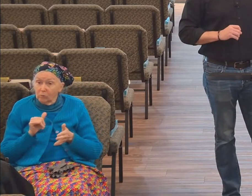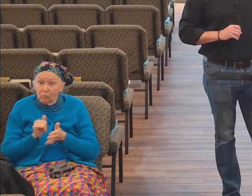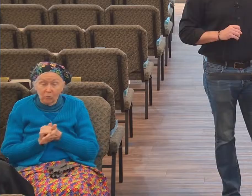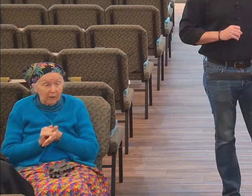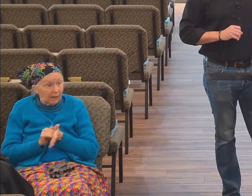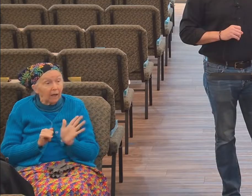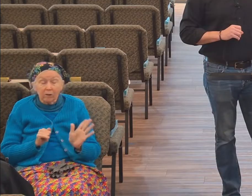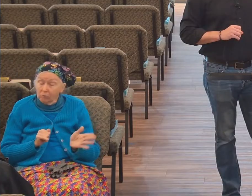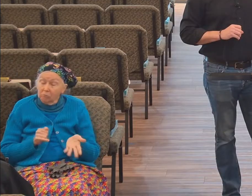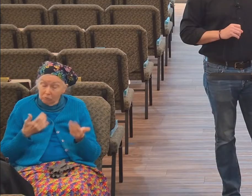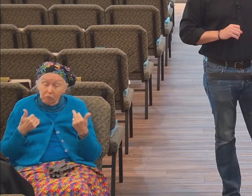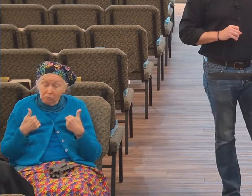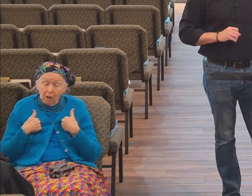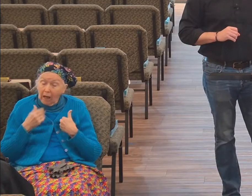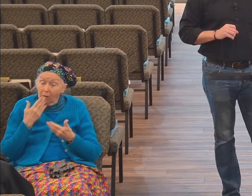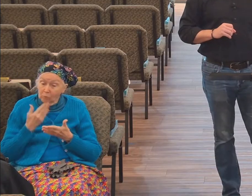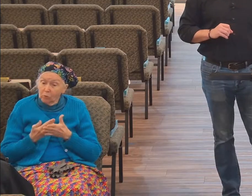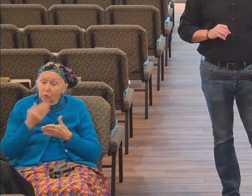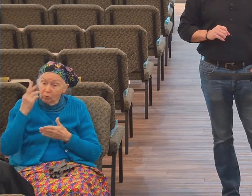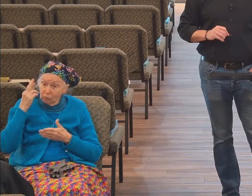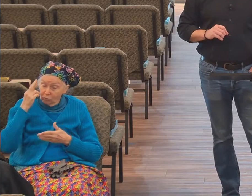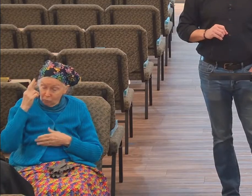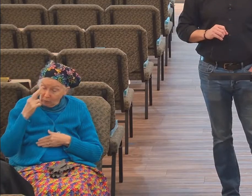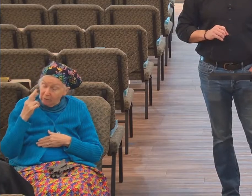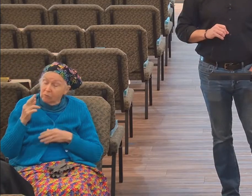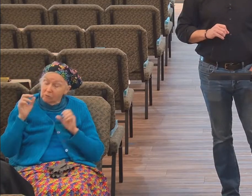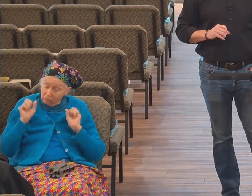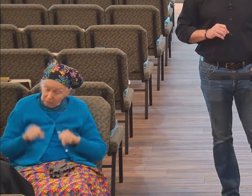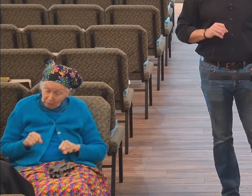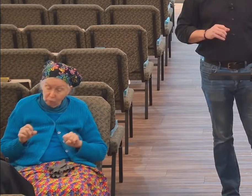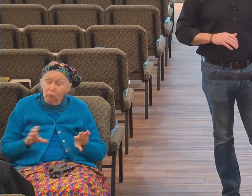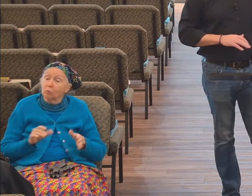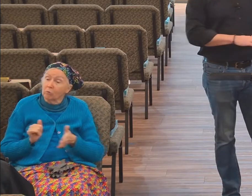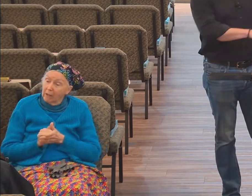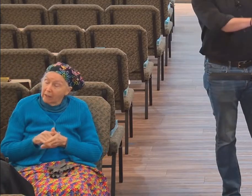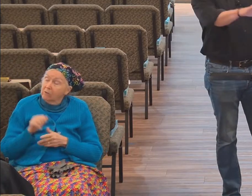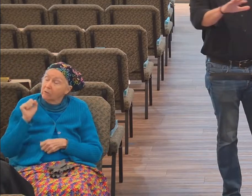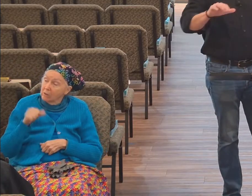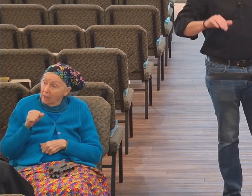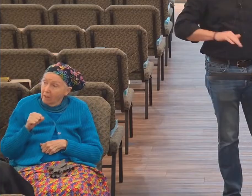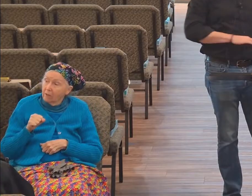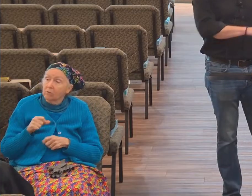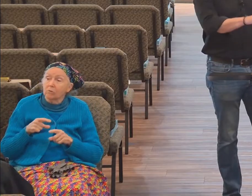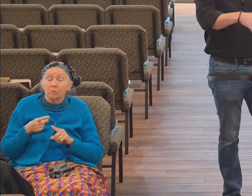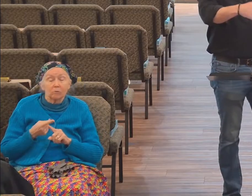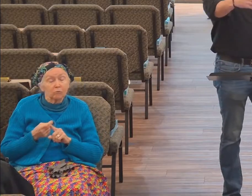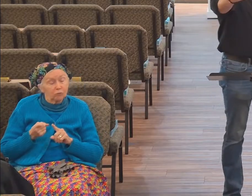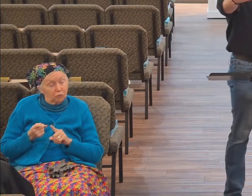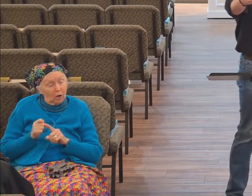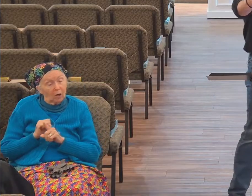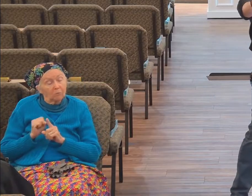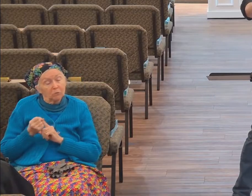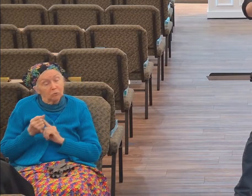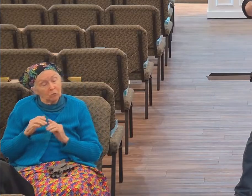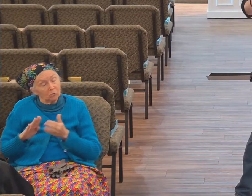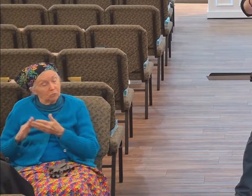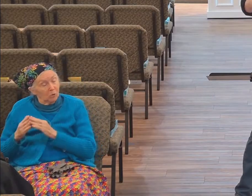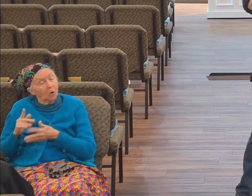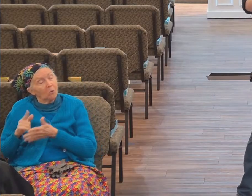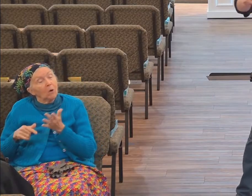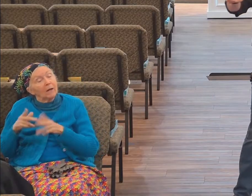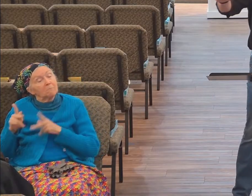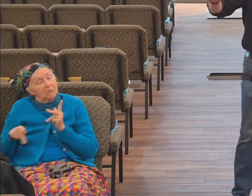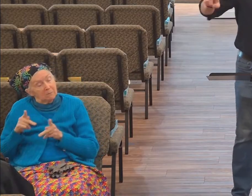justified? Yes. Right? From the community's perspective, social perspective, it's what people would expect. Paul